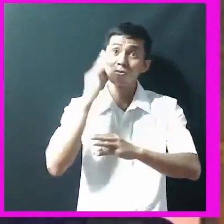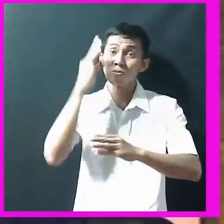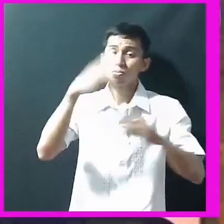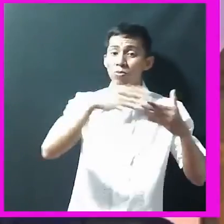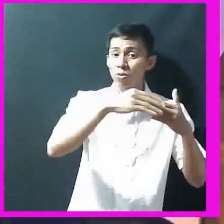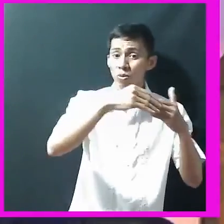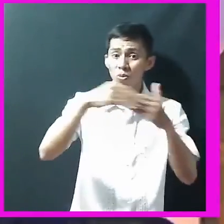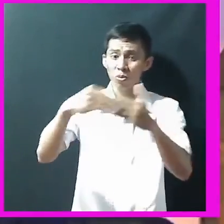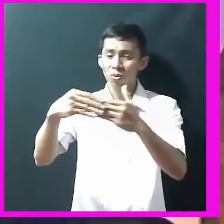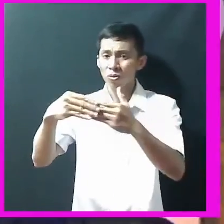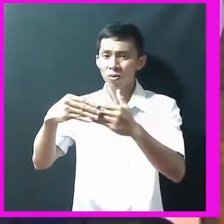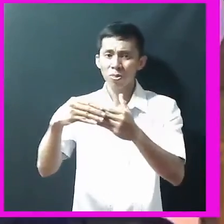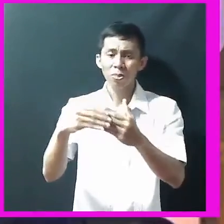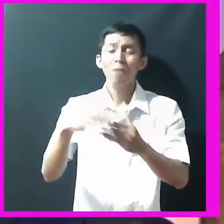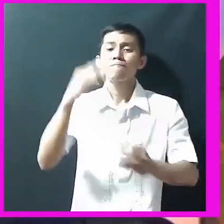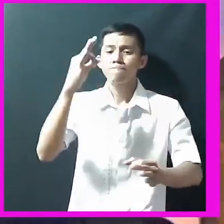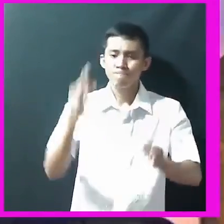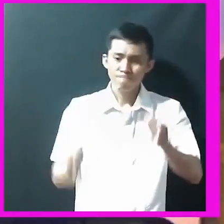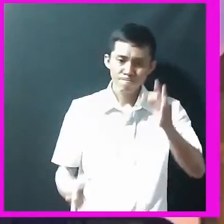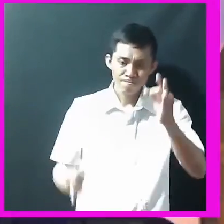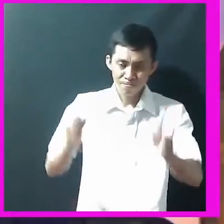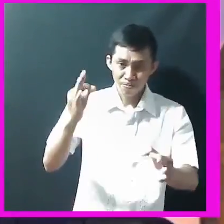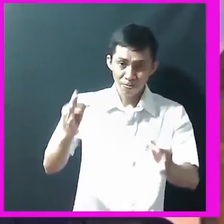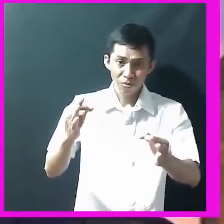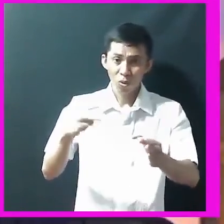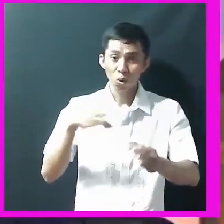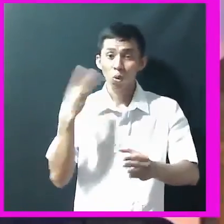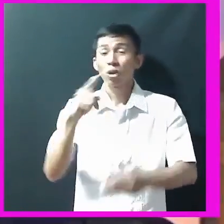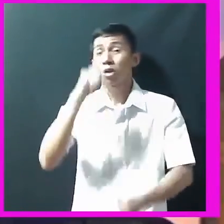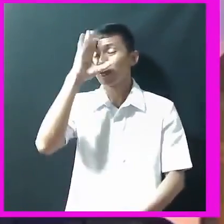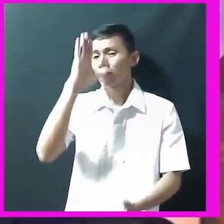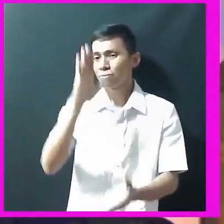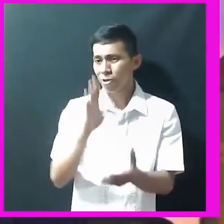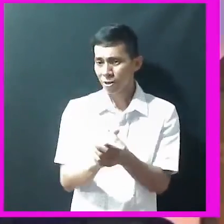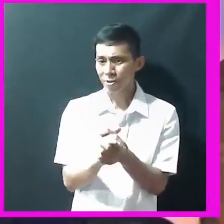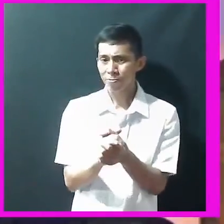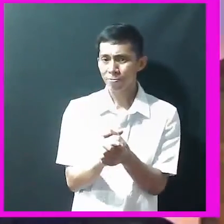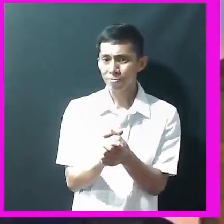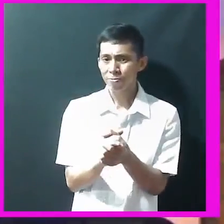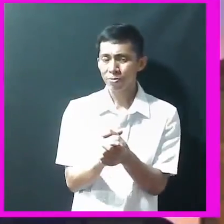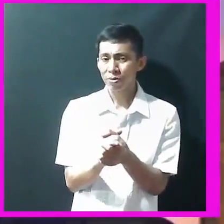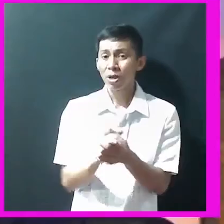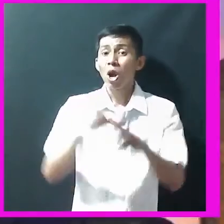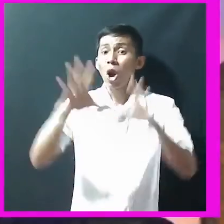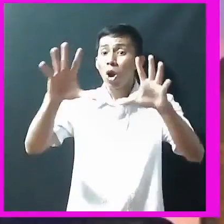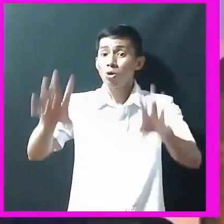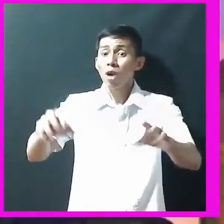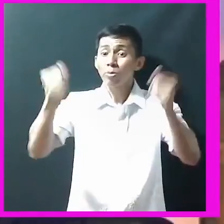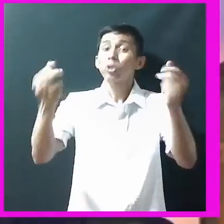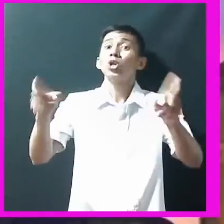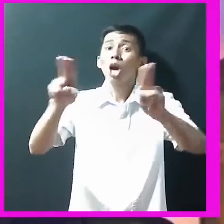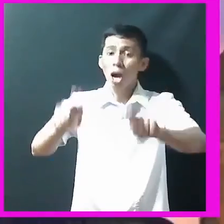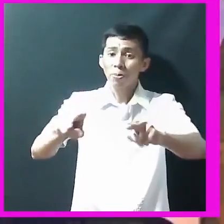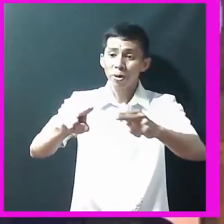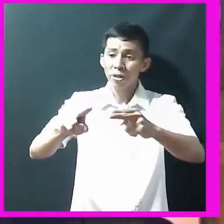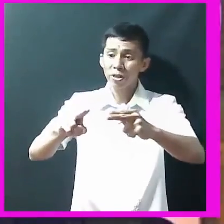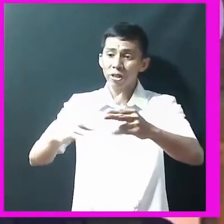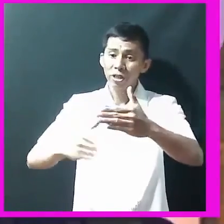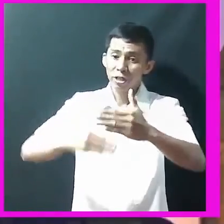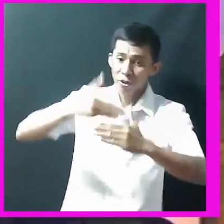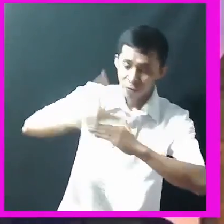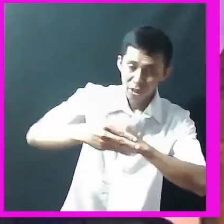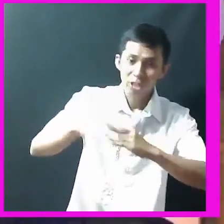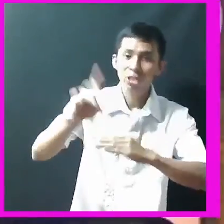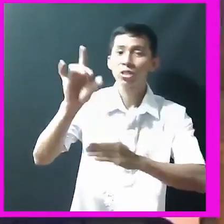judgment. We believe in the pre-tribulation rapture of the saints and of the church.